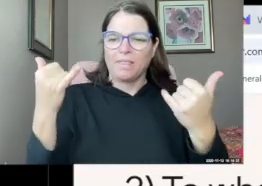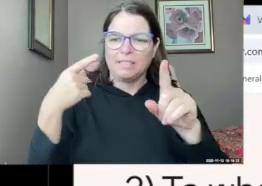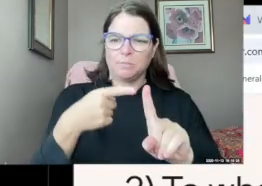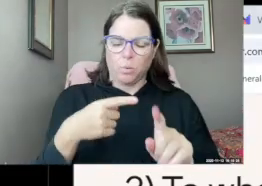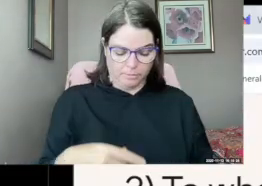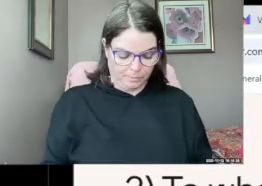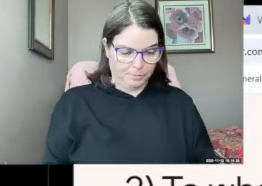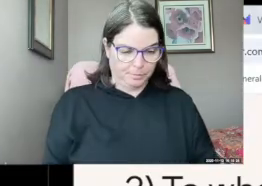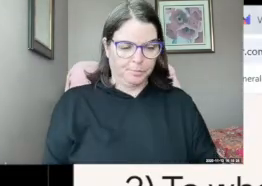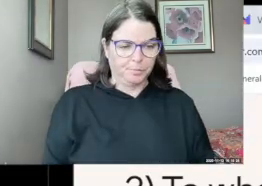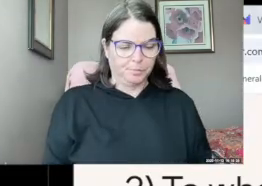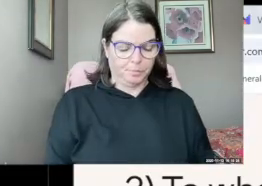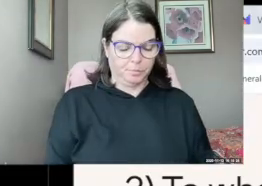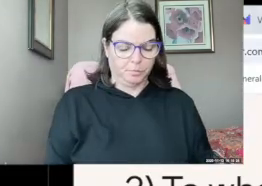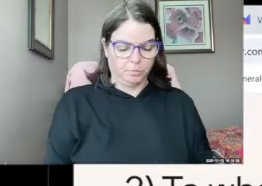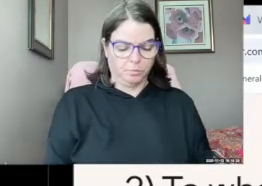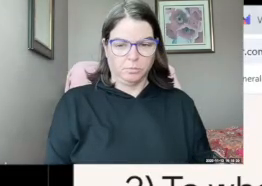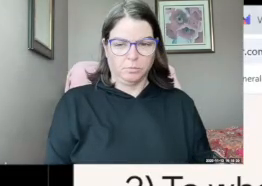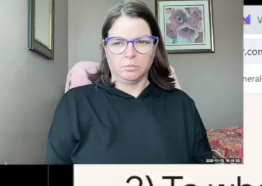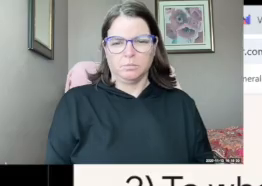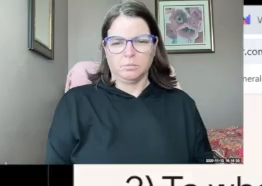voted the way that they did at this time?